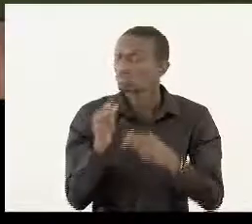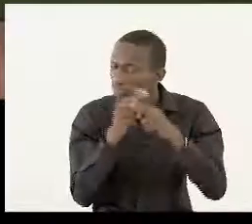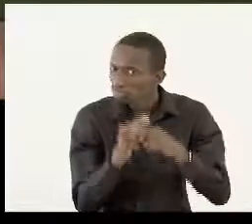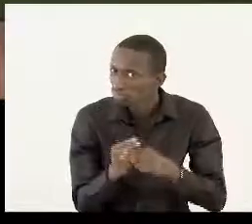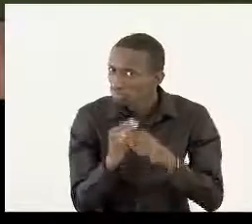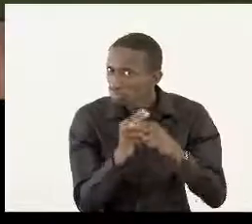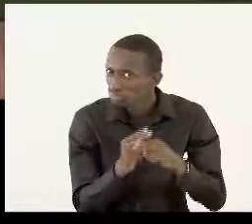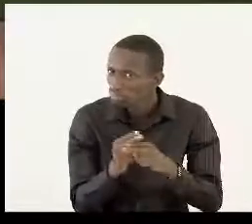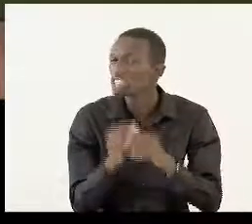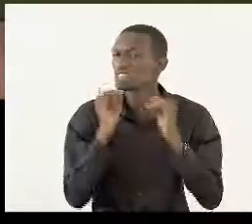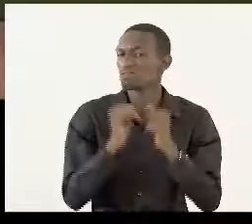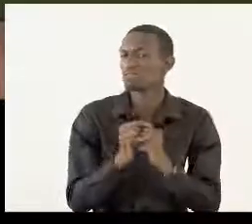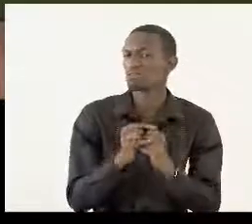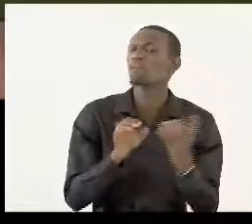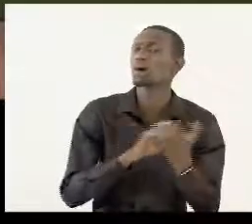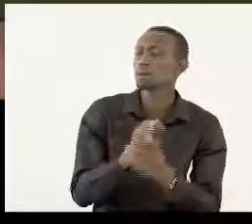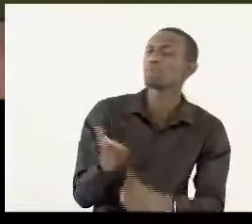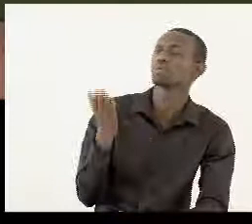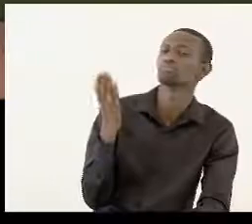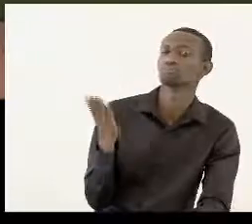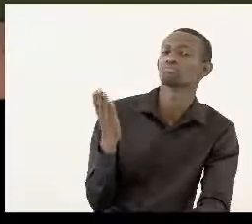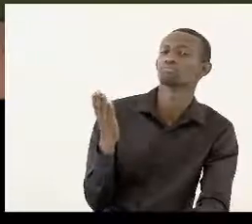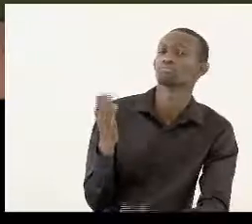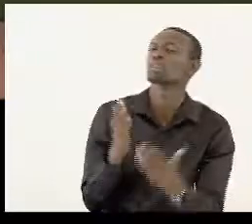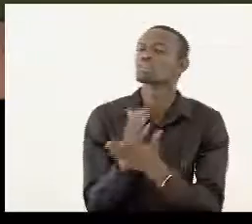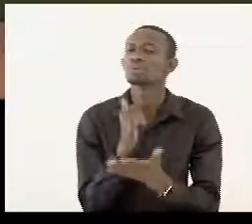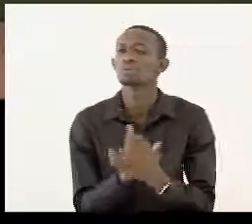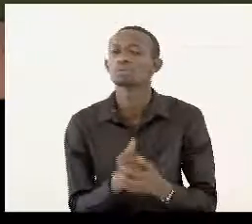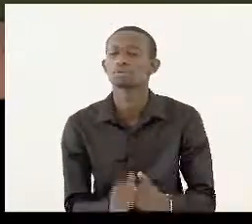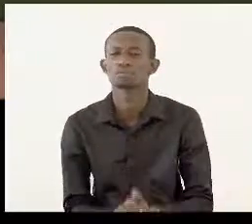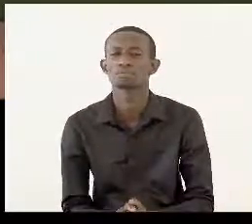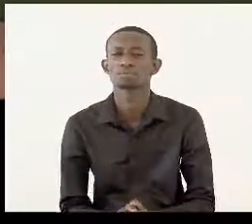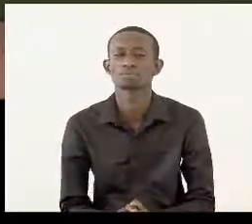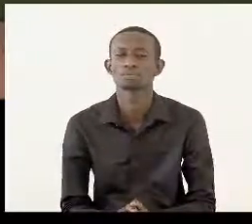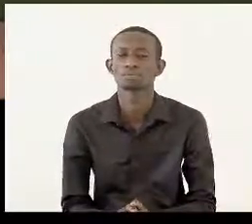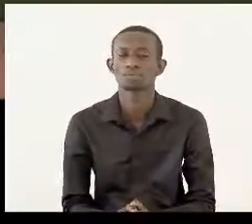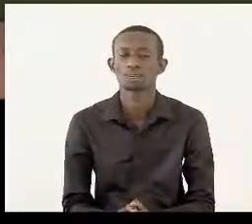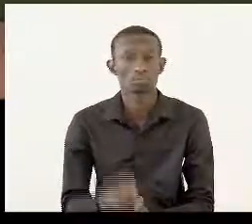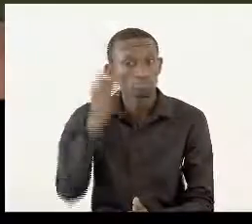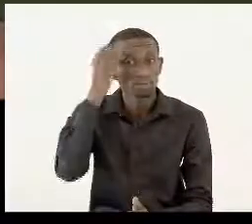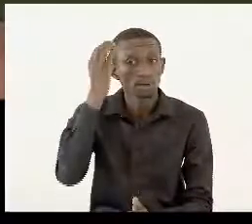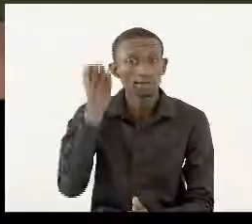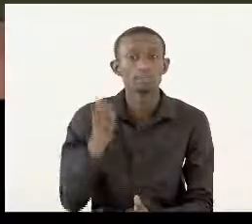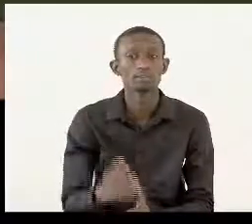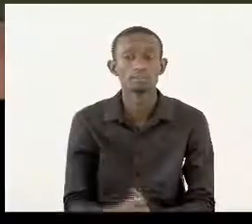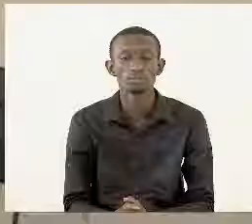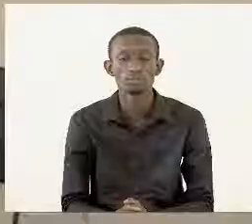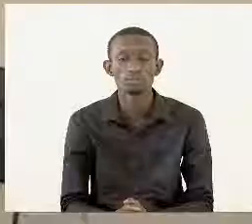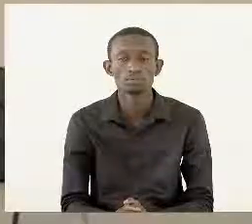careful when we are dealing with these reactions because they are very dangerous and they may